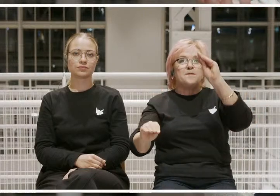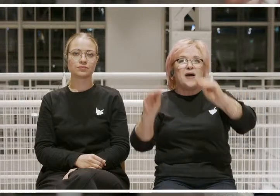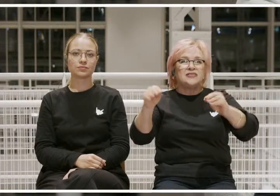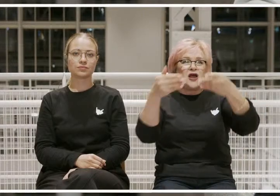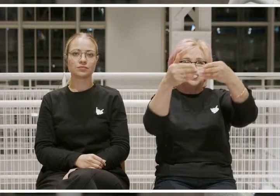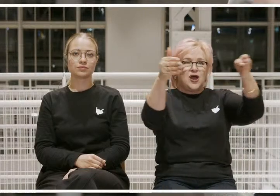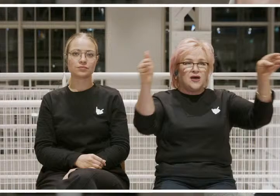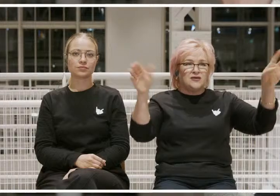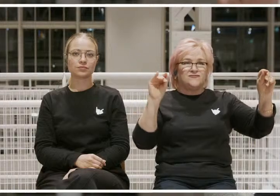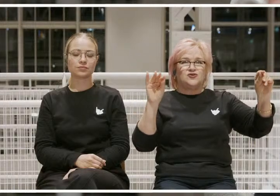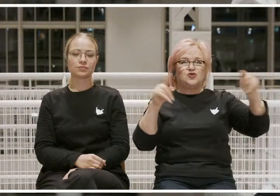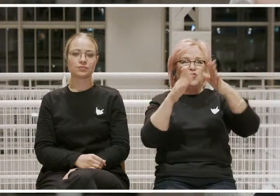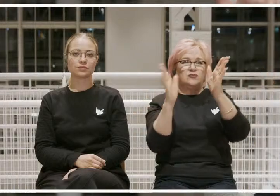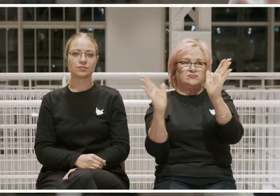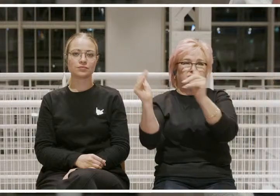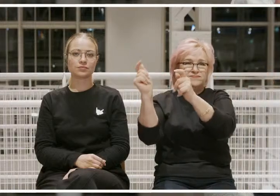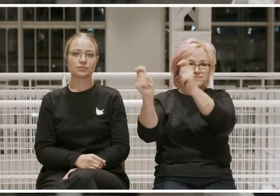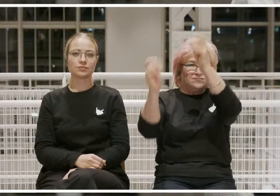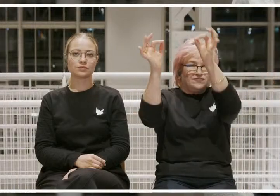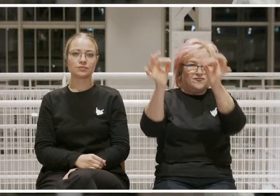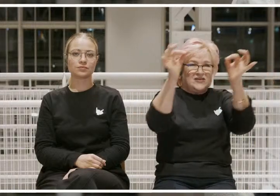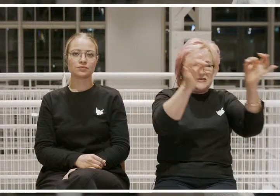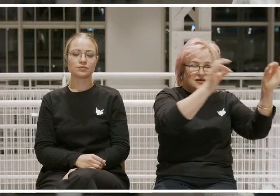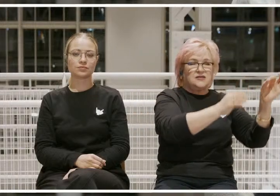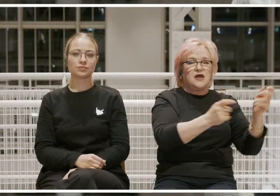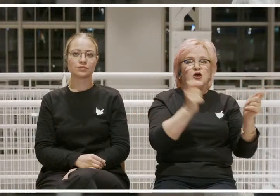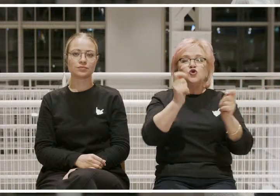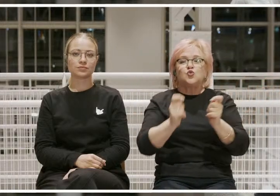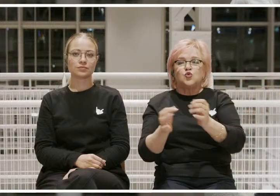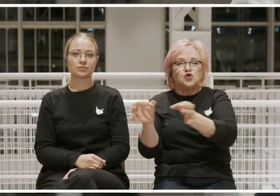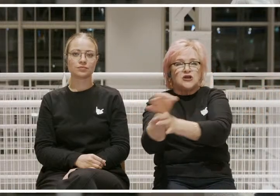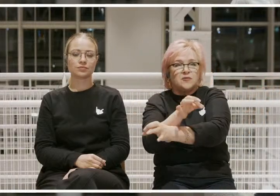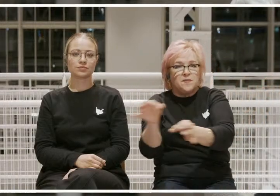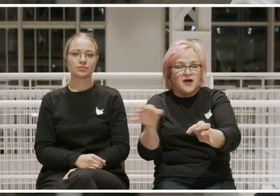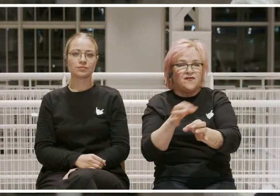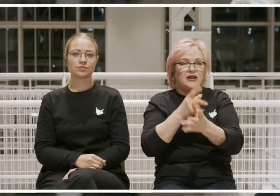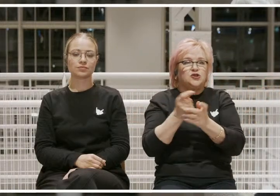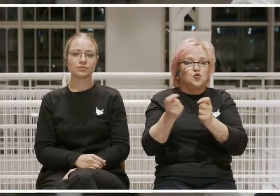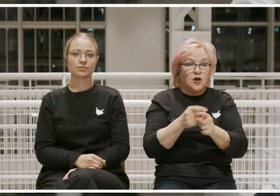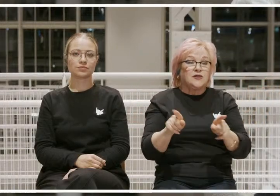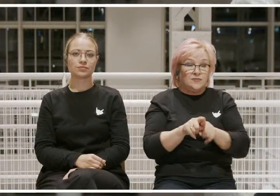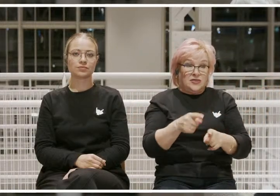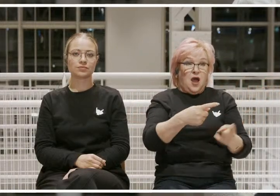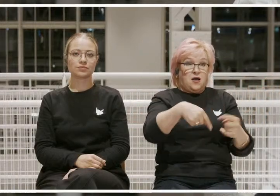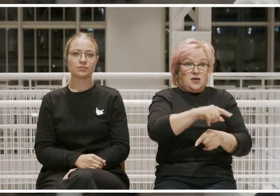that's how they are getting prepared before the exhibition.